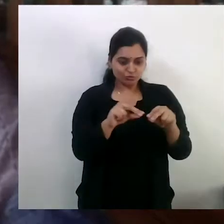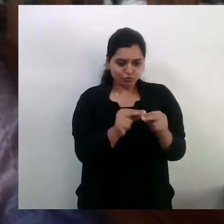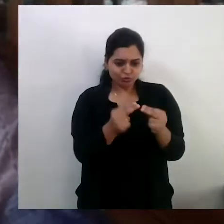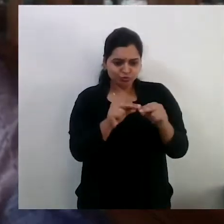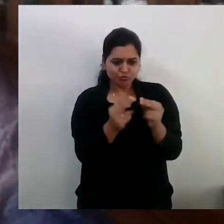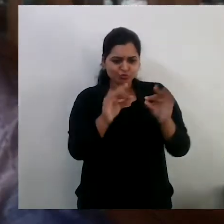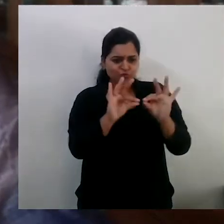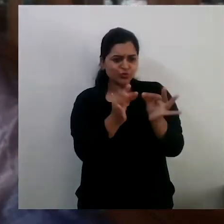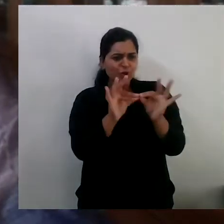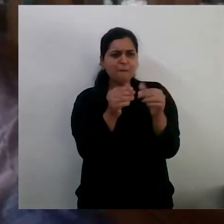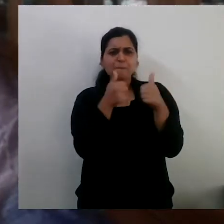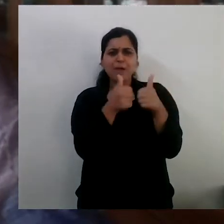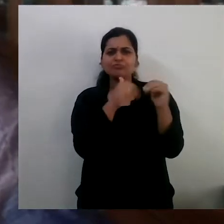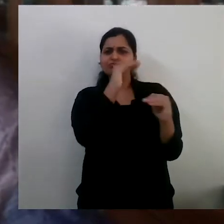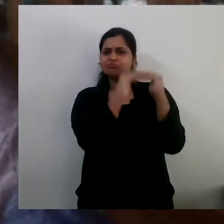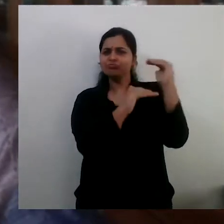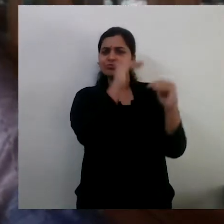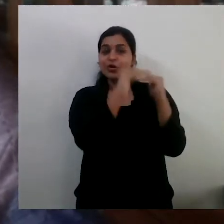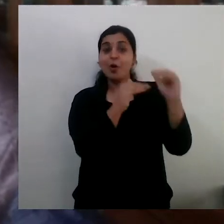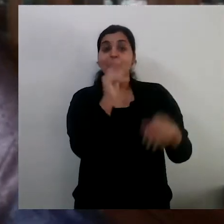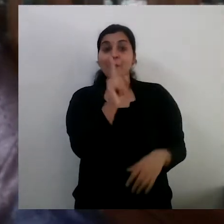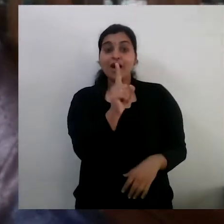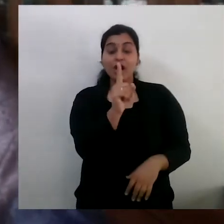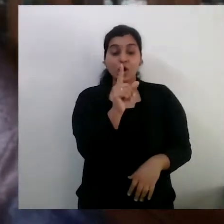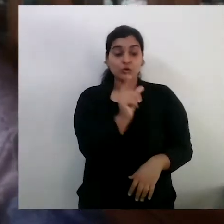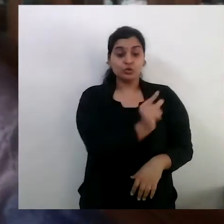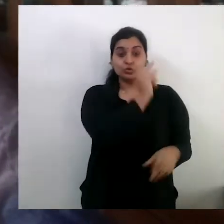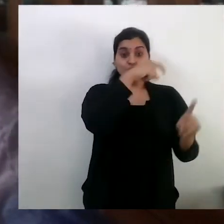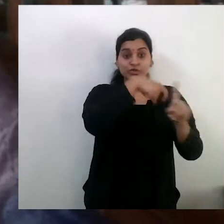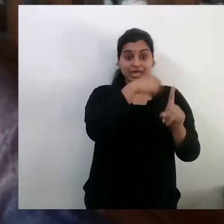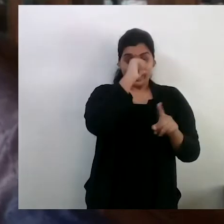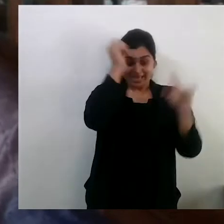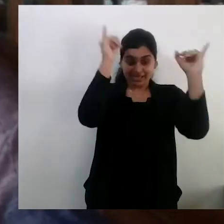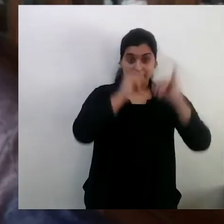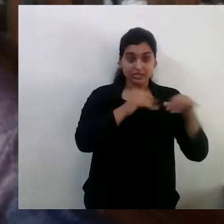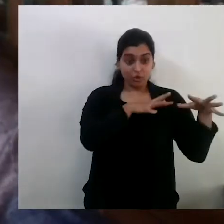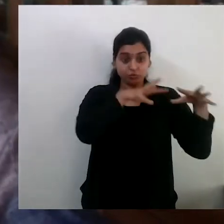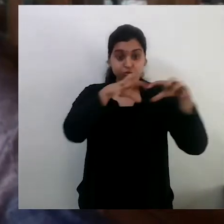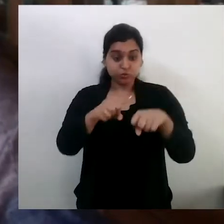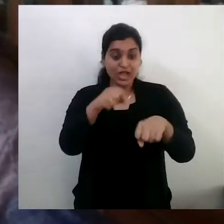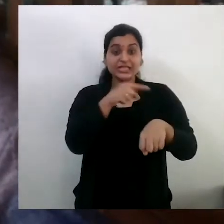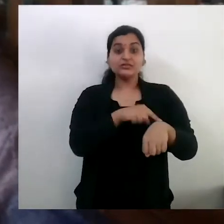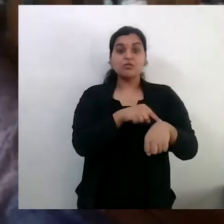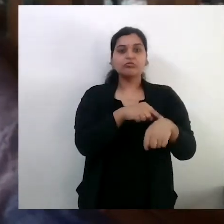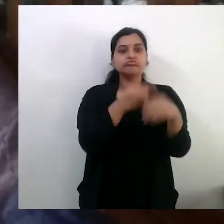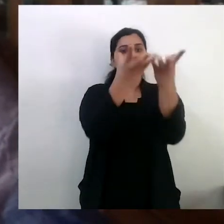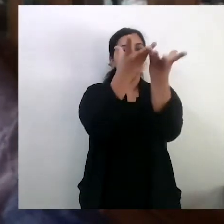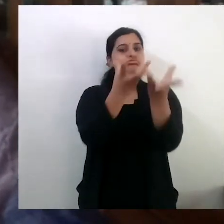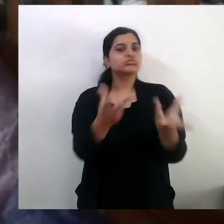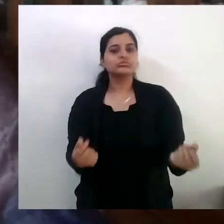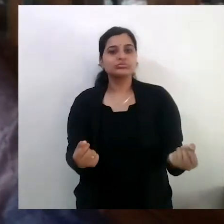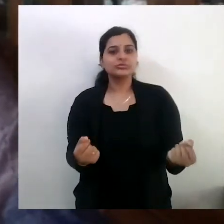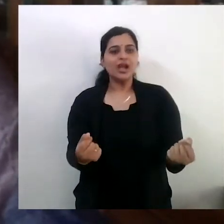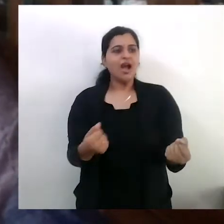craft was there at one time, alive and kicking, but 200 years of colonial rule had completely killed it. As it had